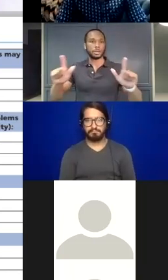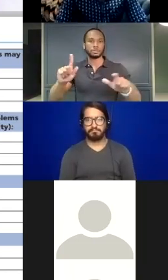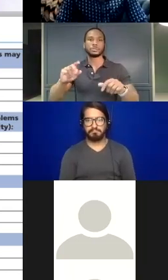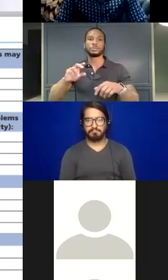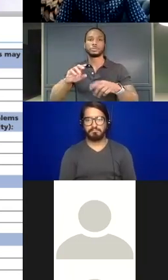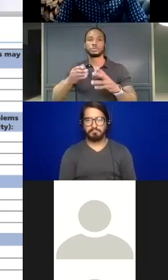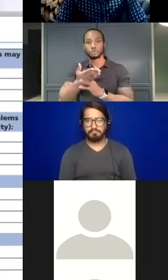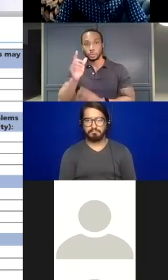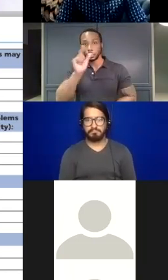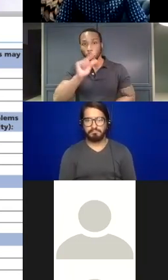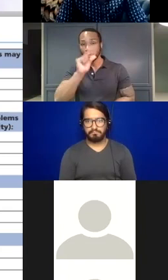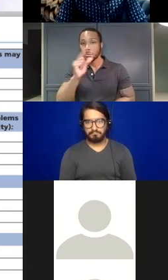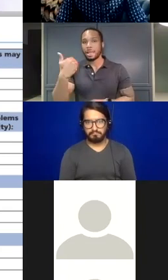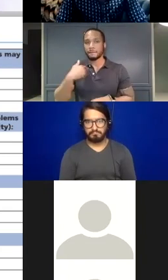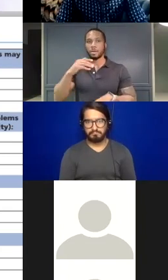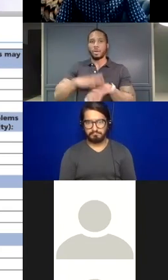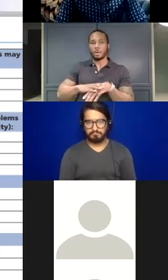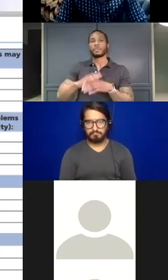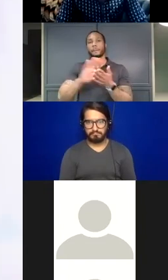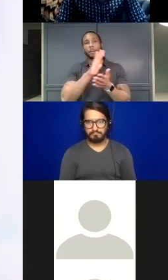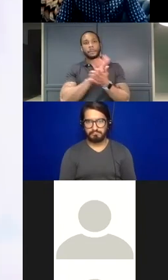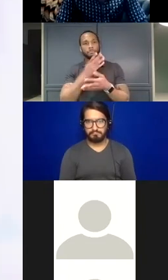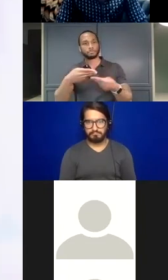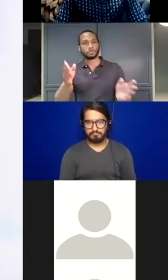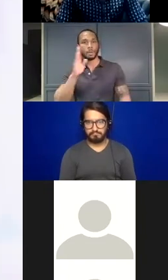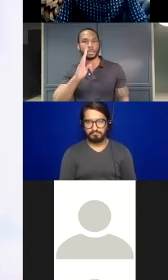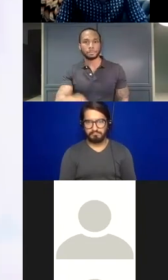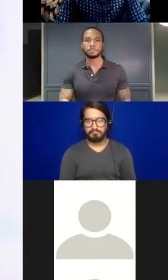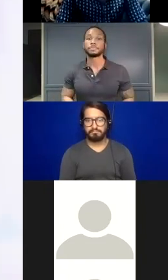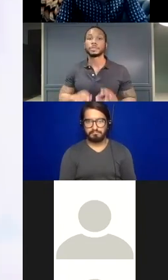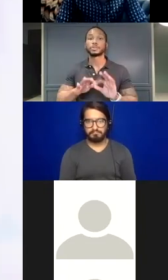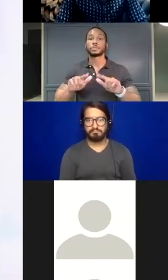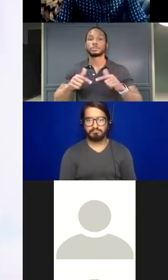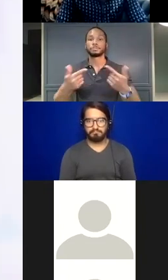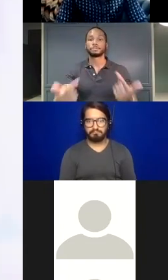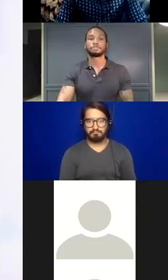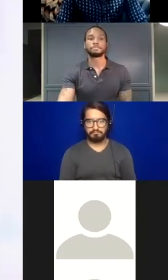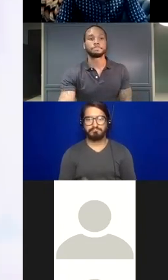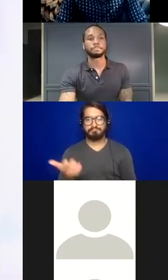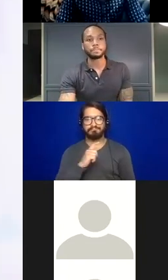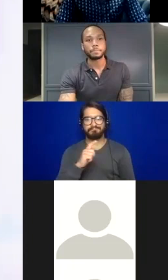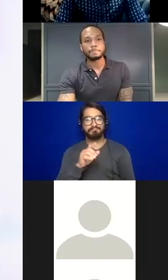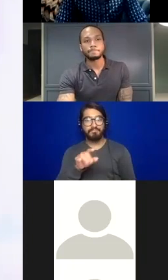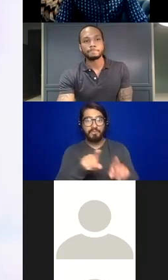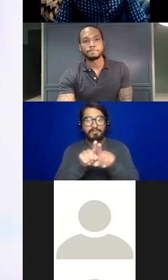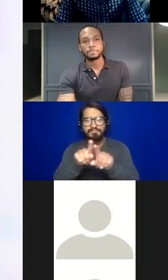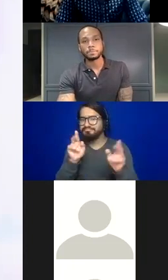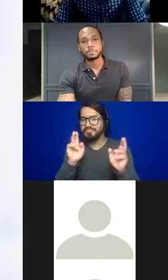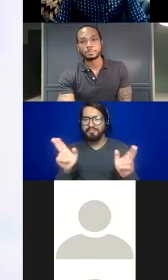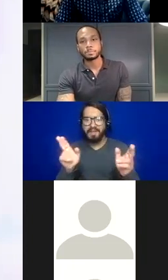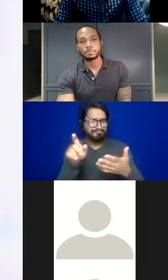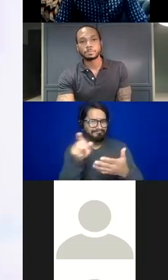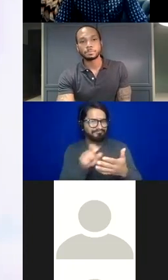I have it in the handout. It's also real fast to do. I think a downside